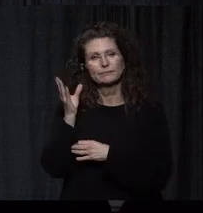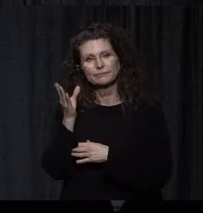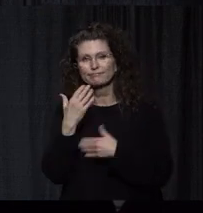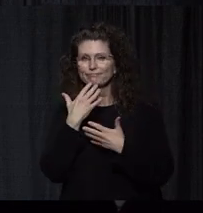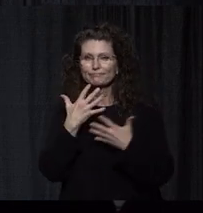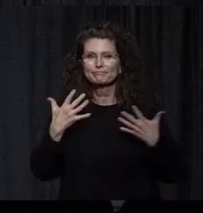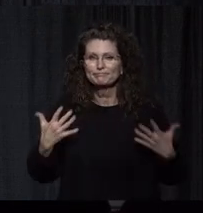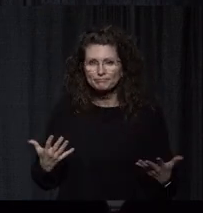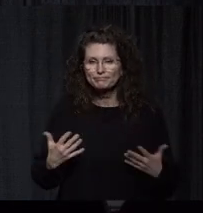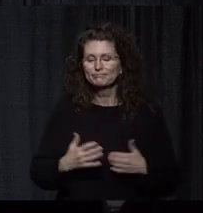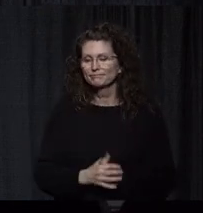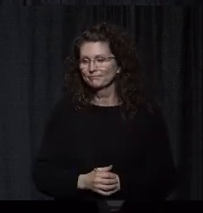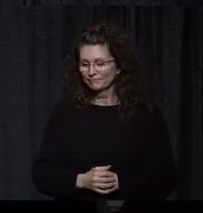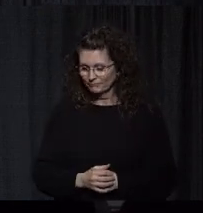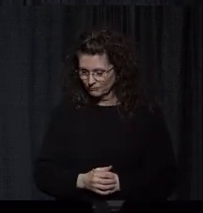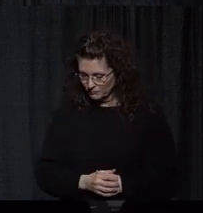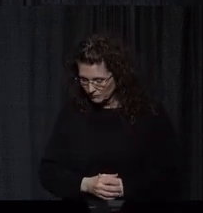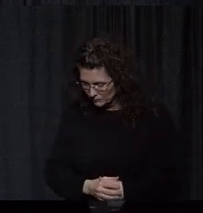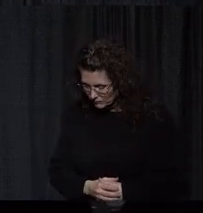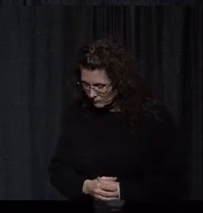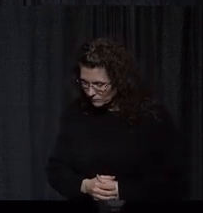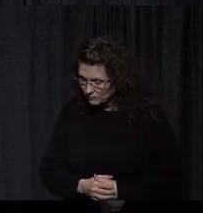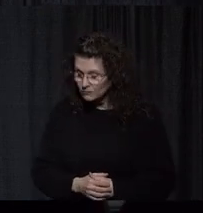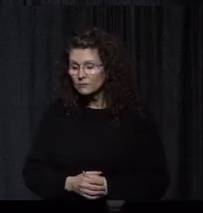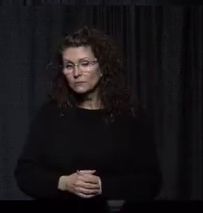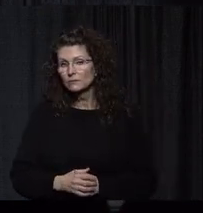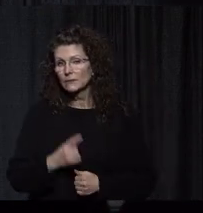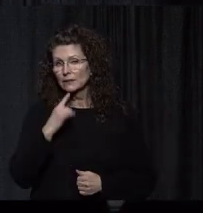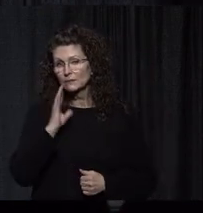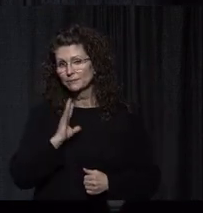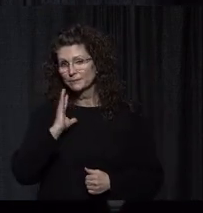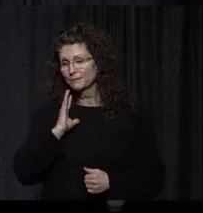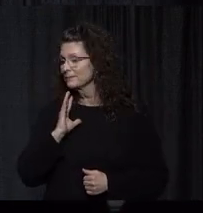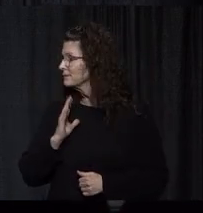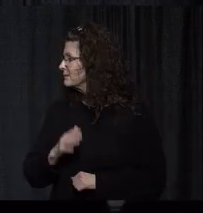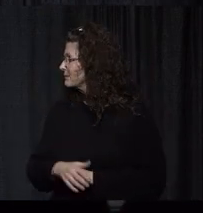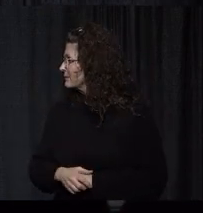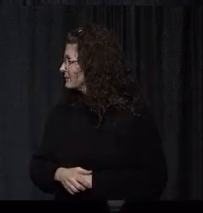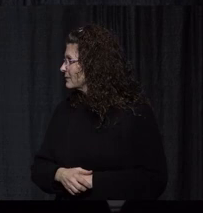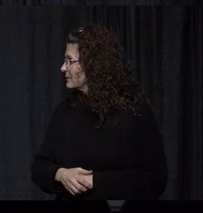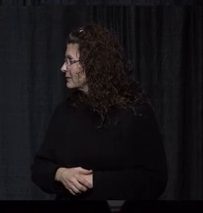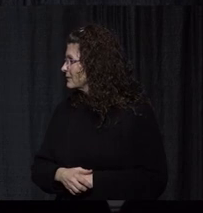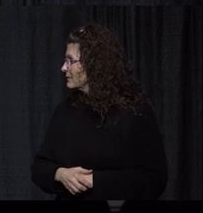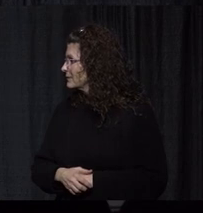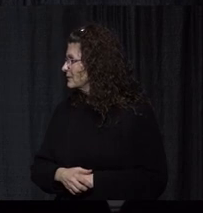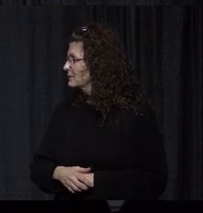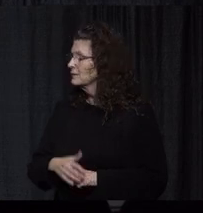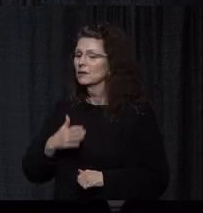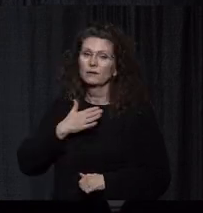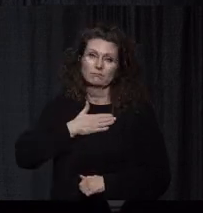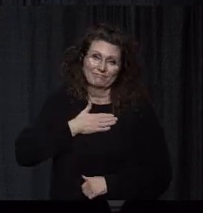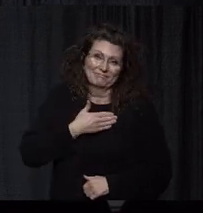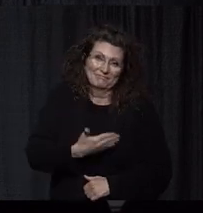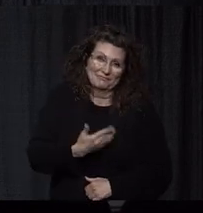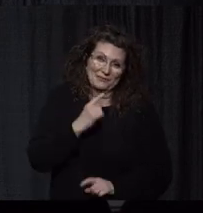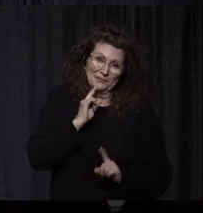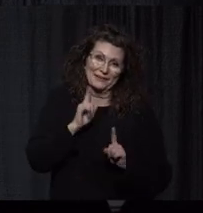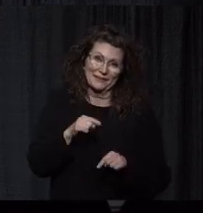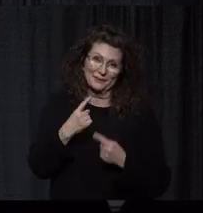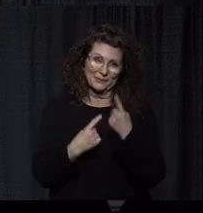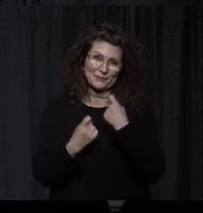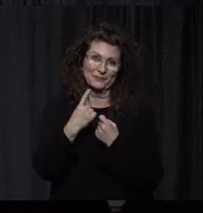Very grateful. As I said earlier, Paulette has generously offered to answer some questions,